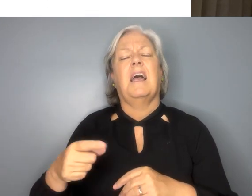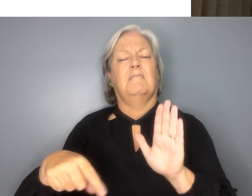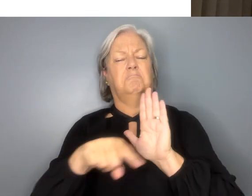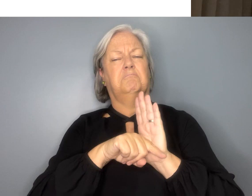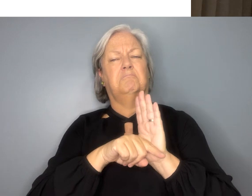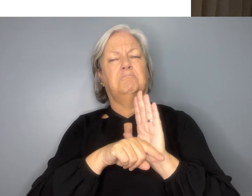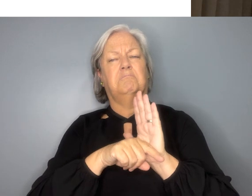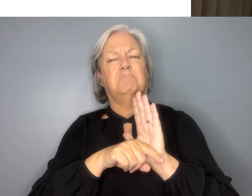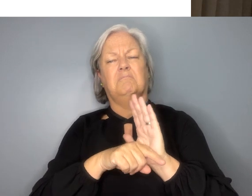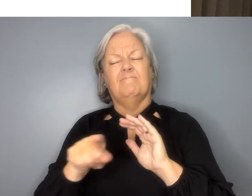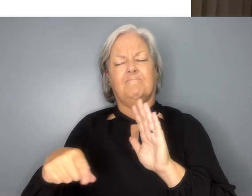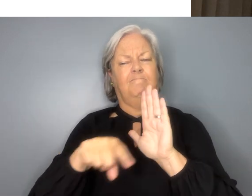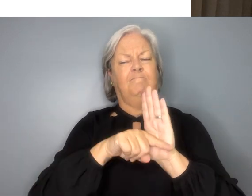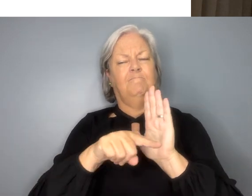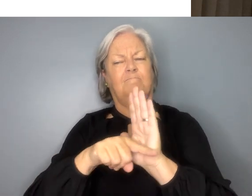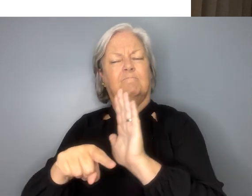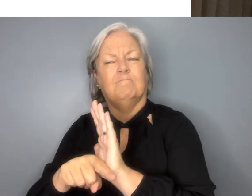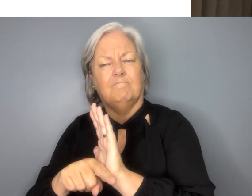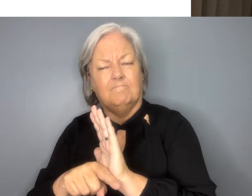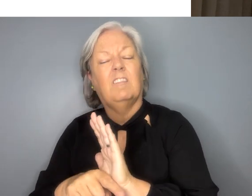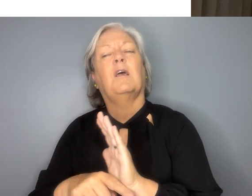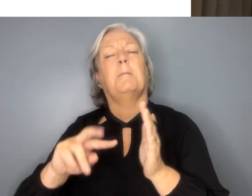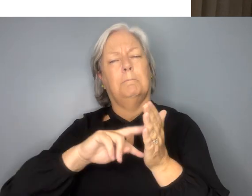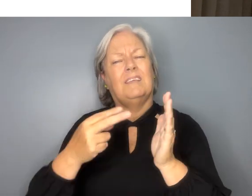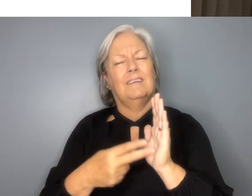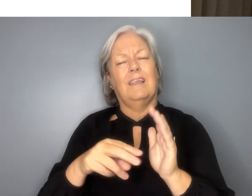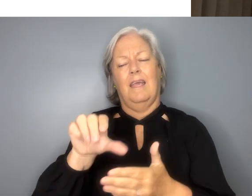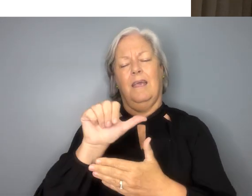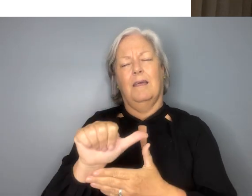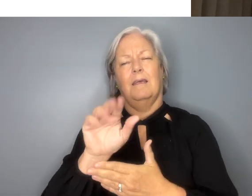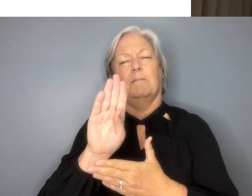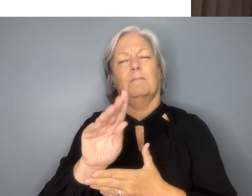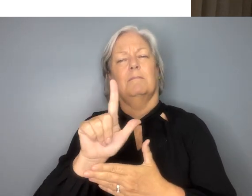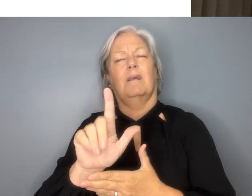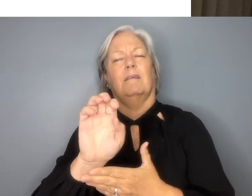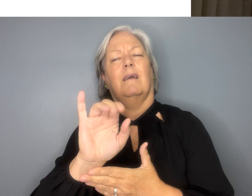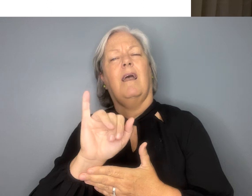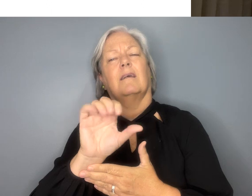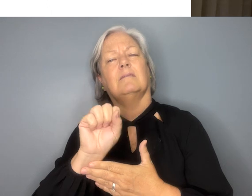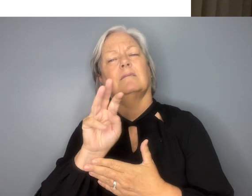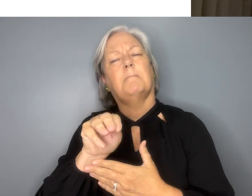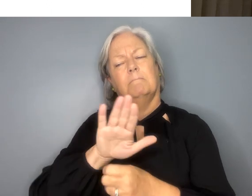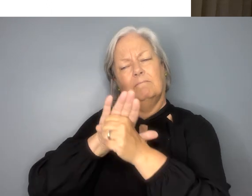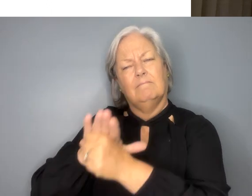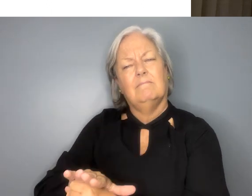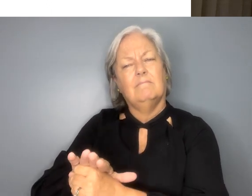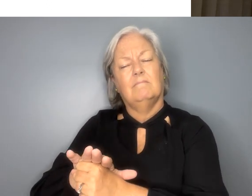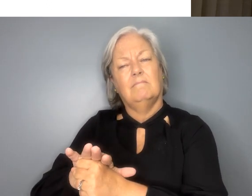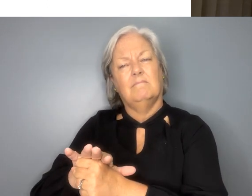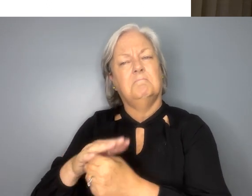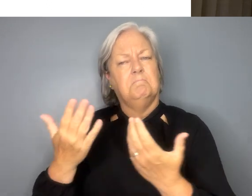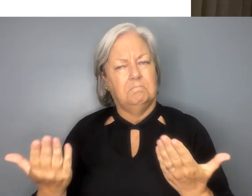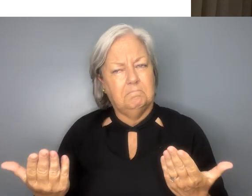having disorders of sex development and face ableism as a result of the societal response